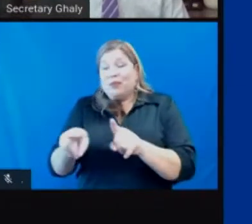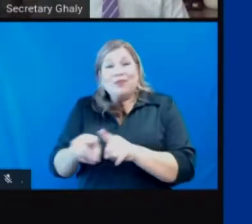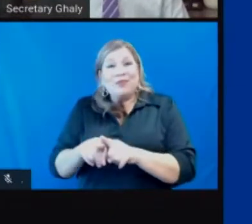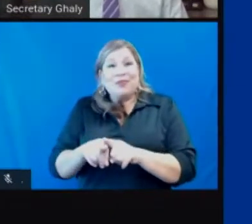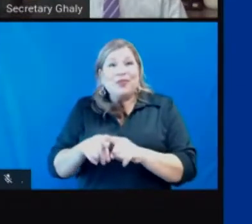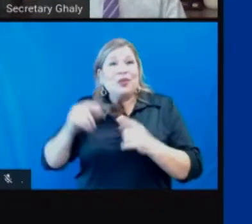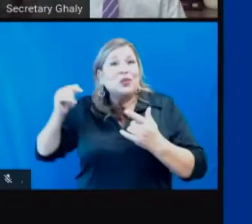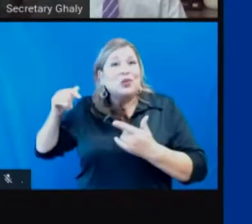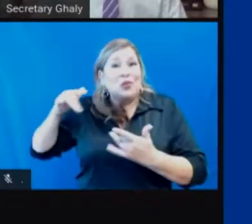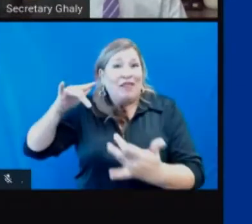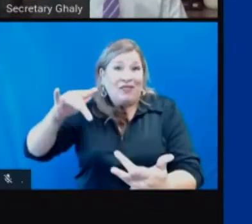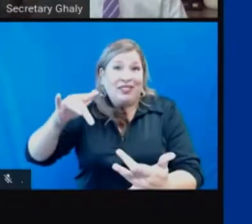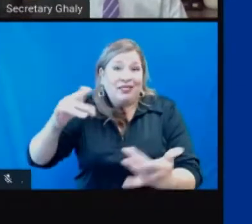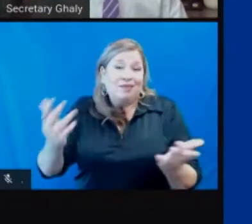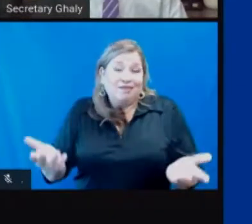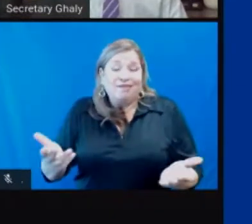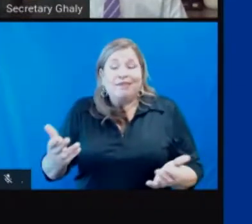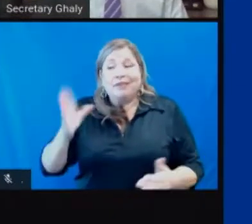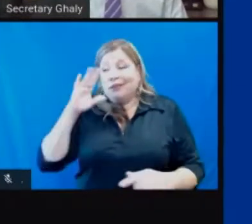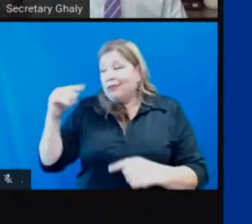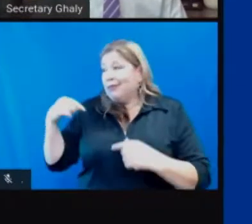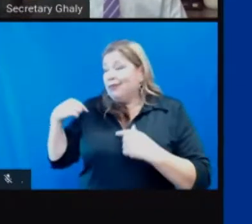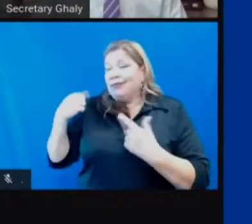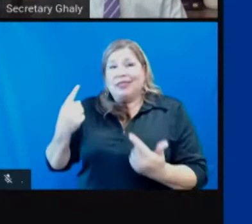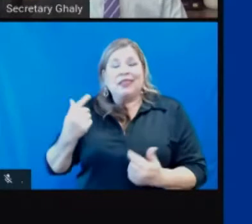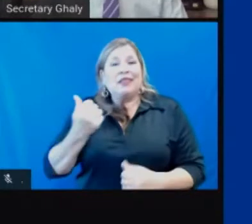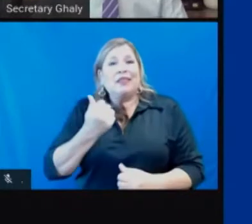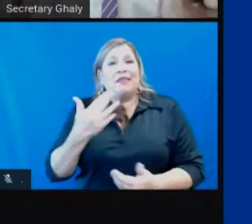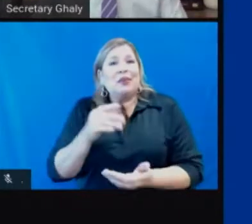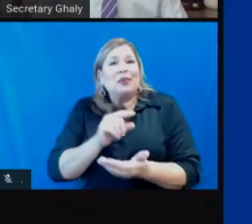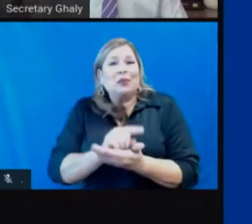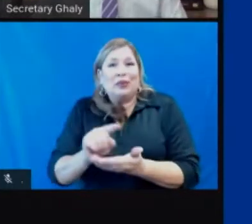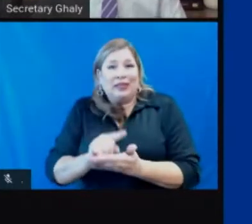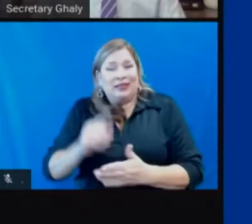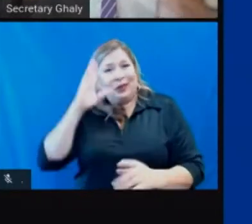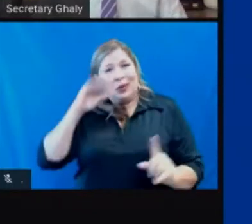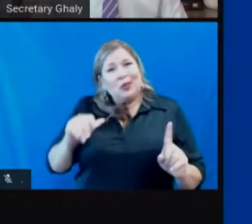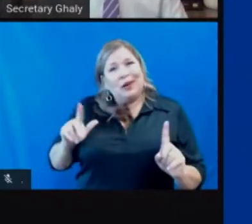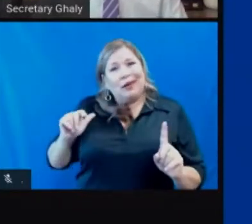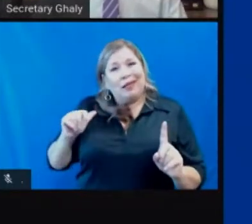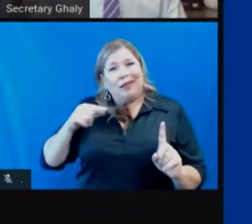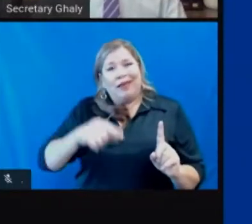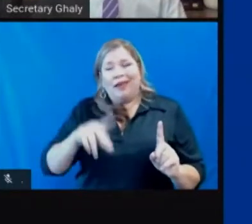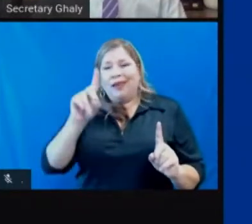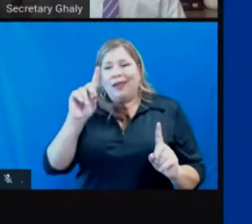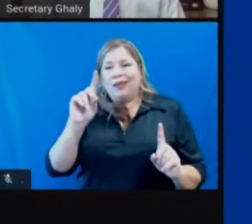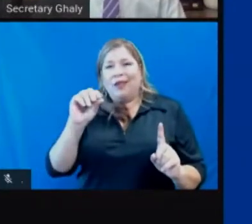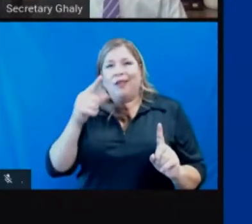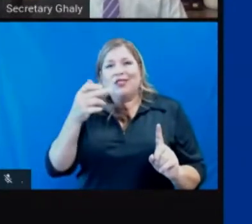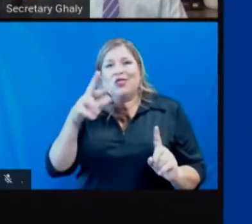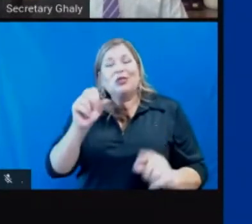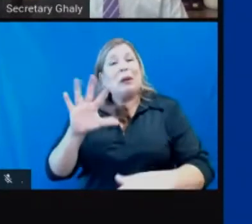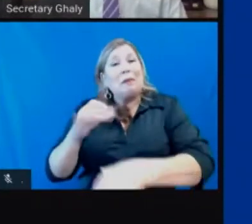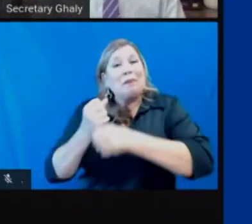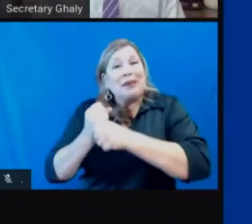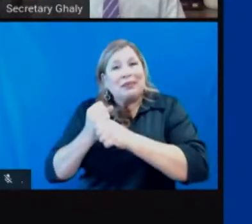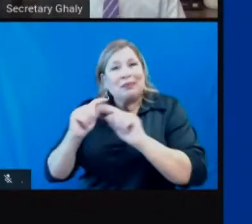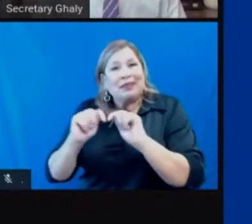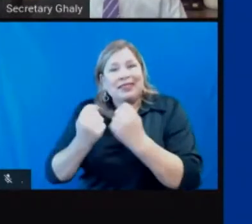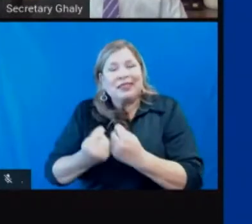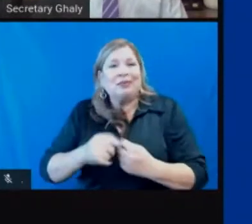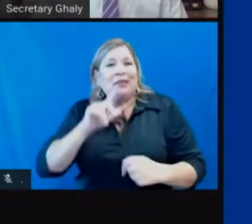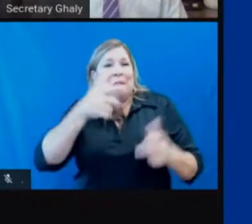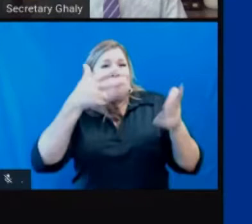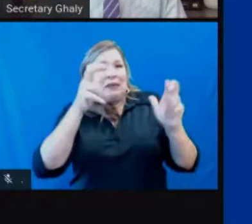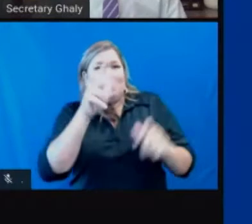some events over the last many weeks in my home county of Los Angeles, the Dodgers, the Lakers. We had